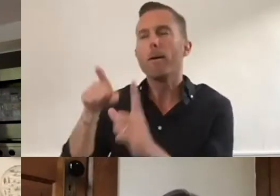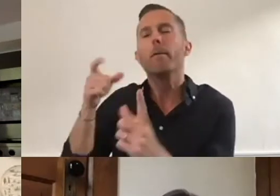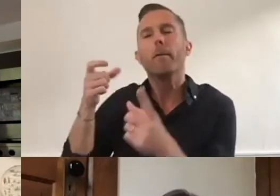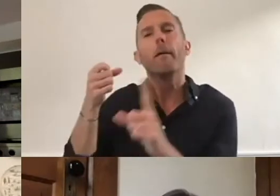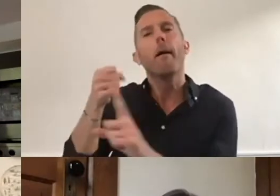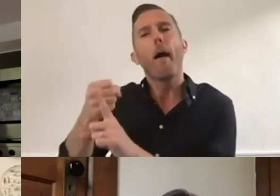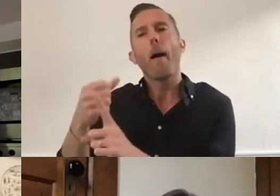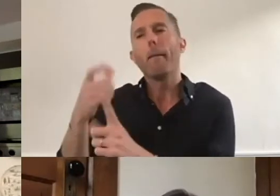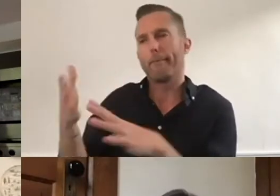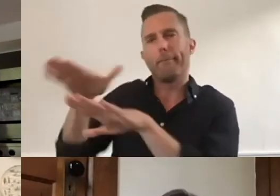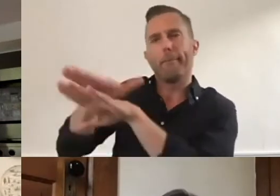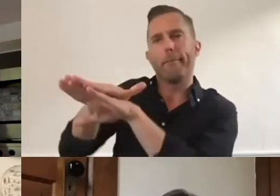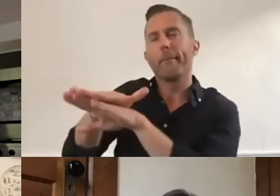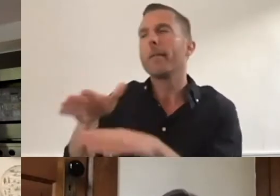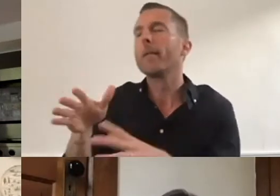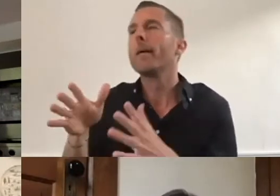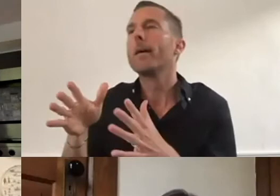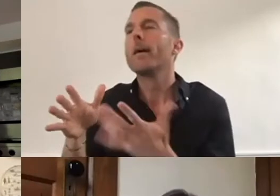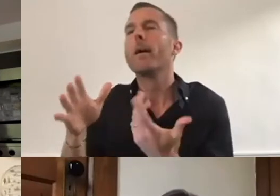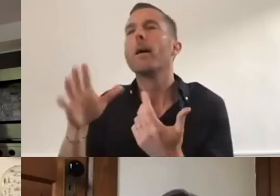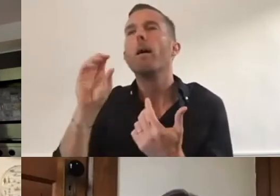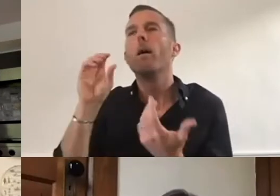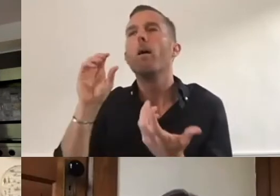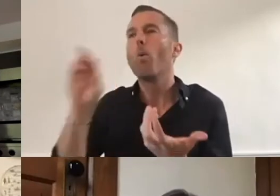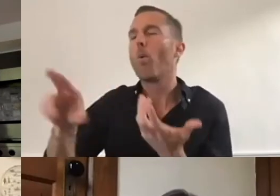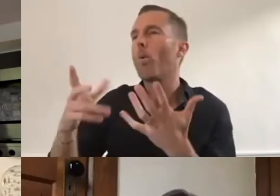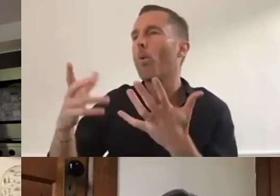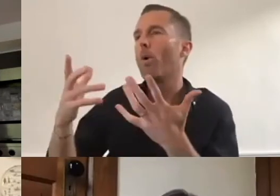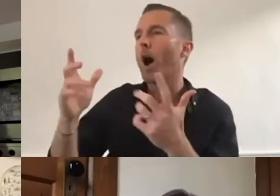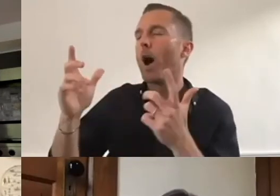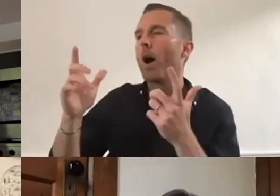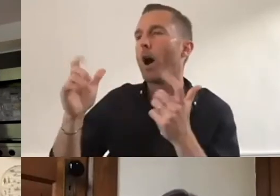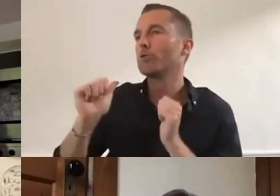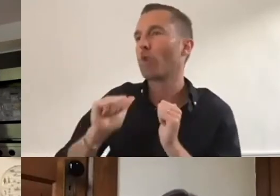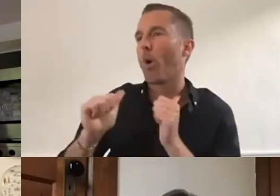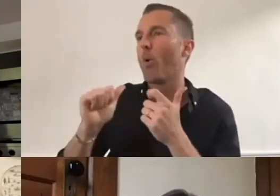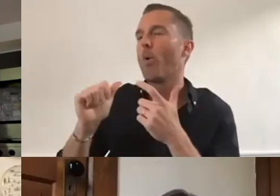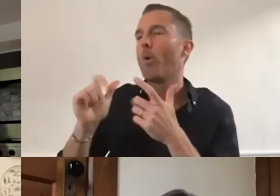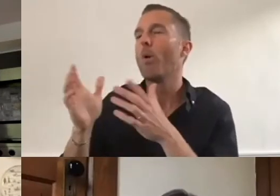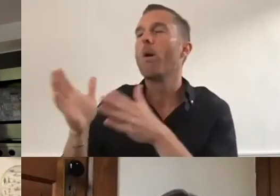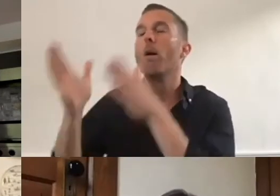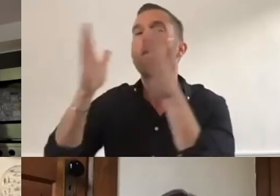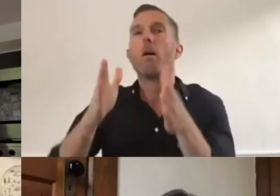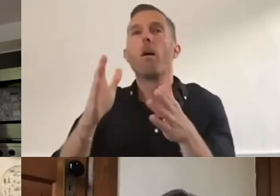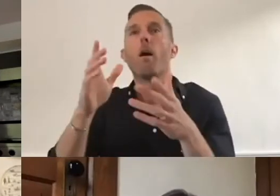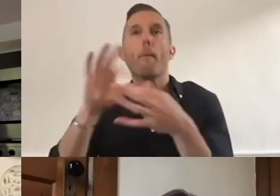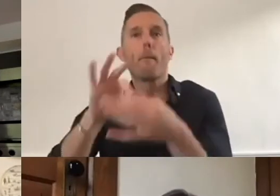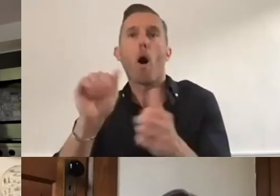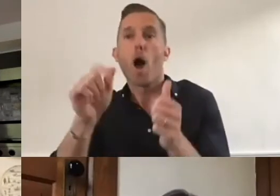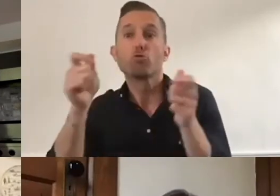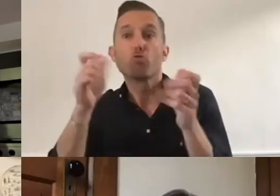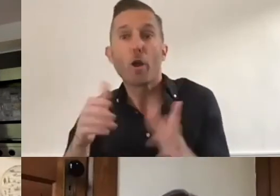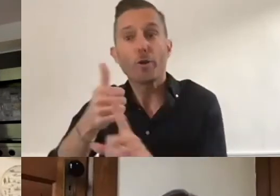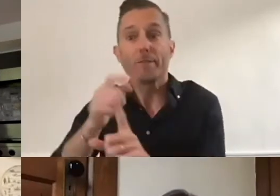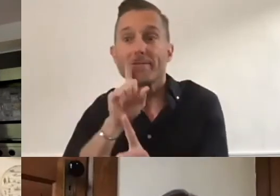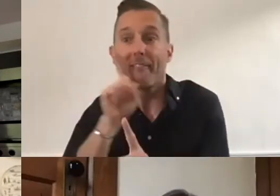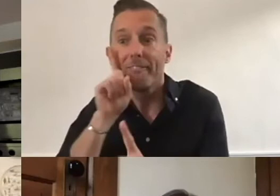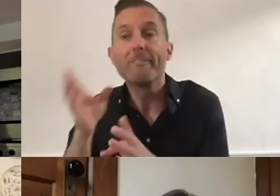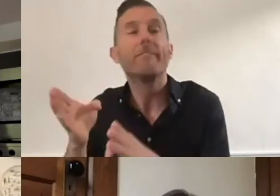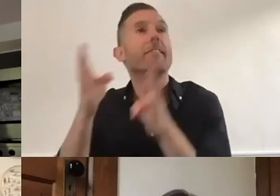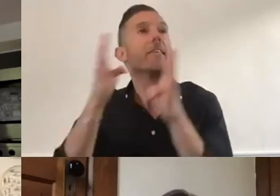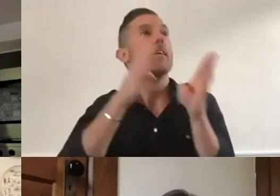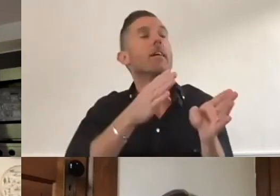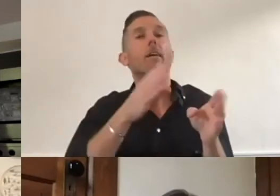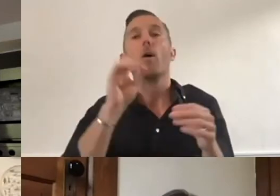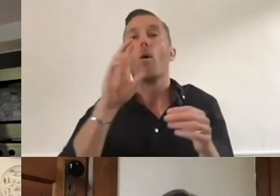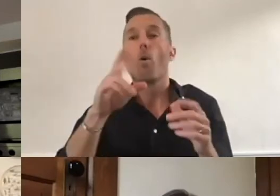Disability also behind the scenes in terms of maybe a director who's deaf, or, you know, a director who's in a